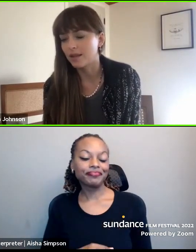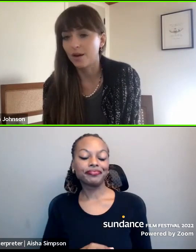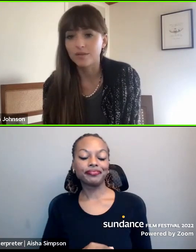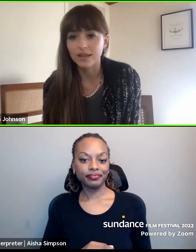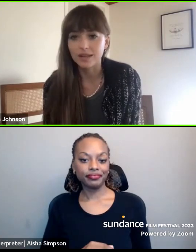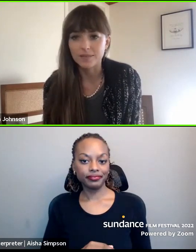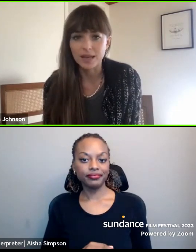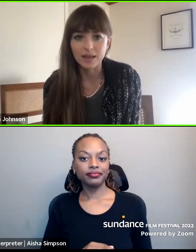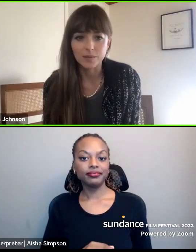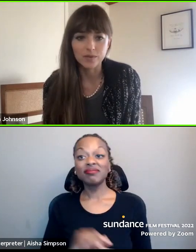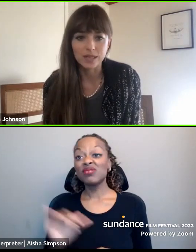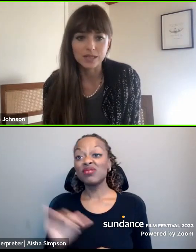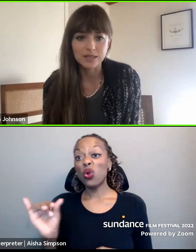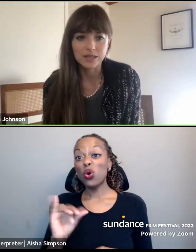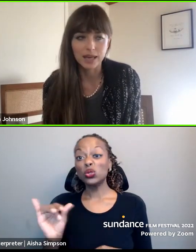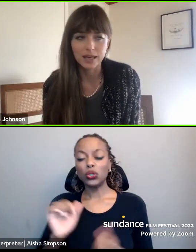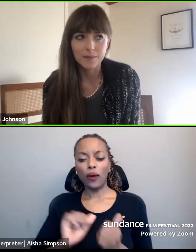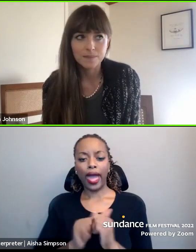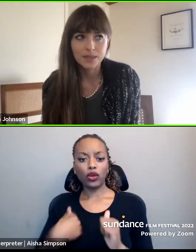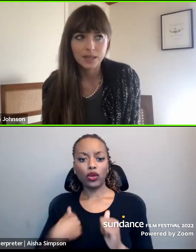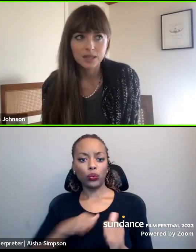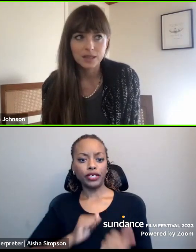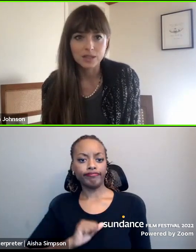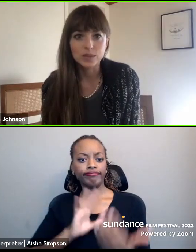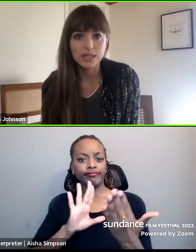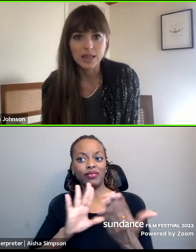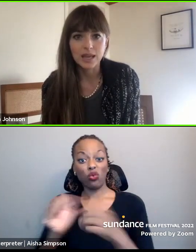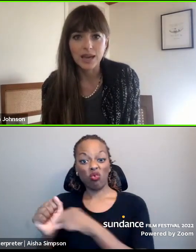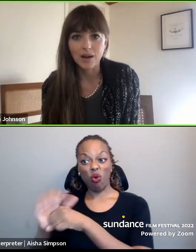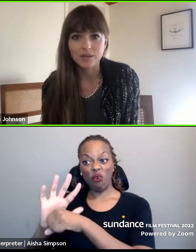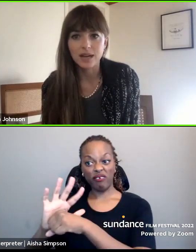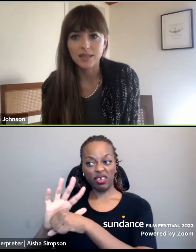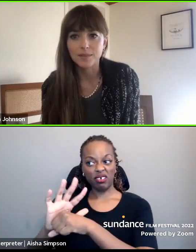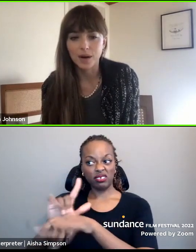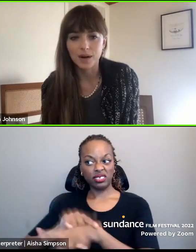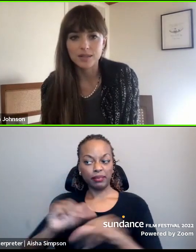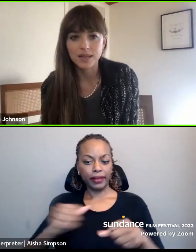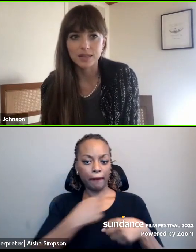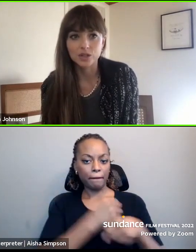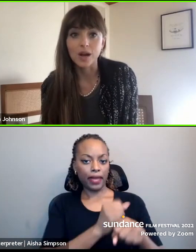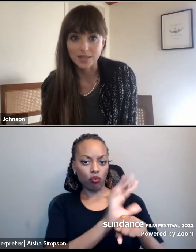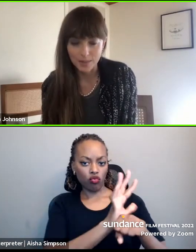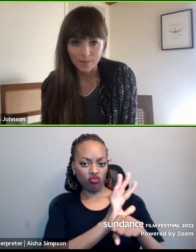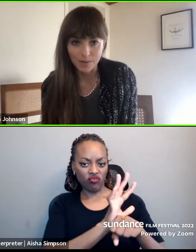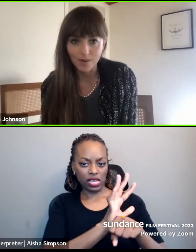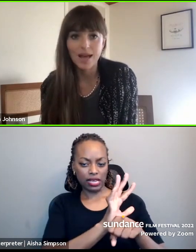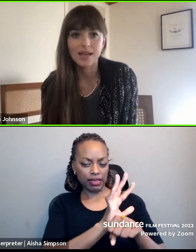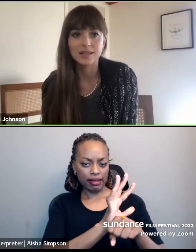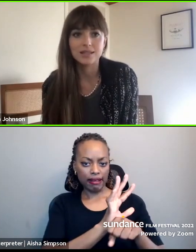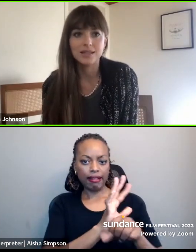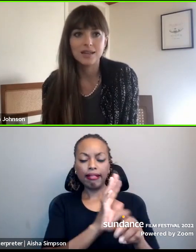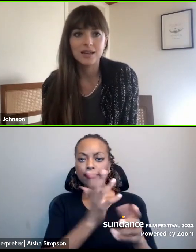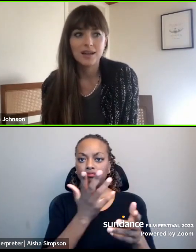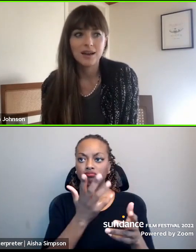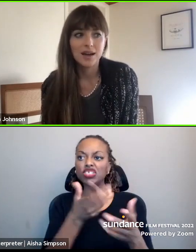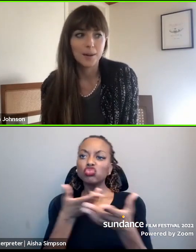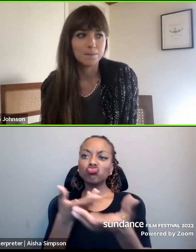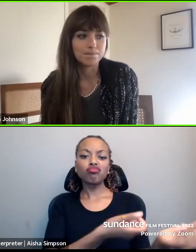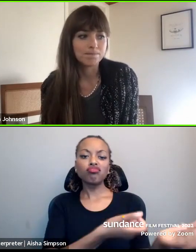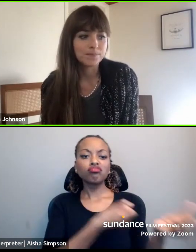deal with COVID and making movies? Like, let's really think outside the box and trust people and